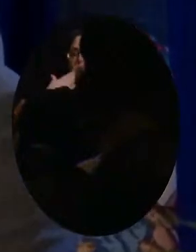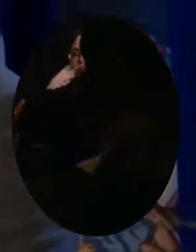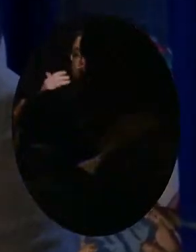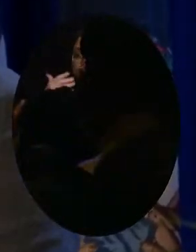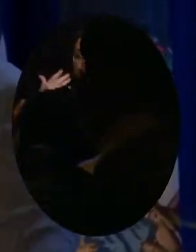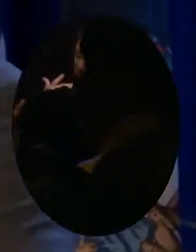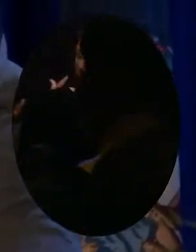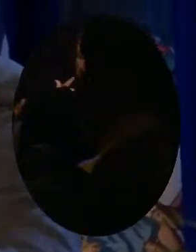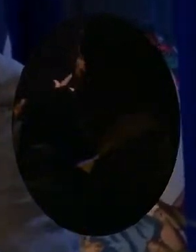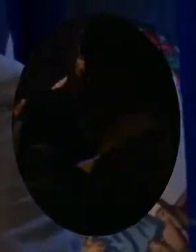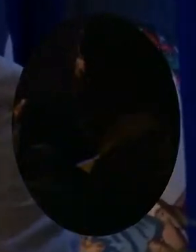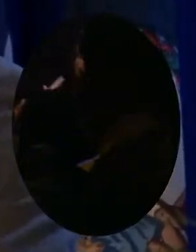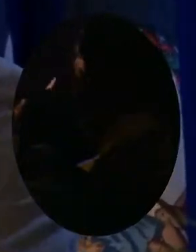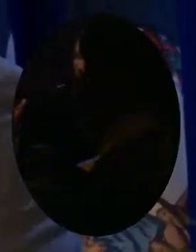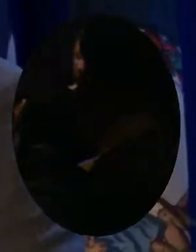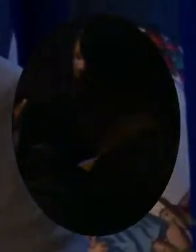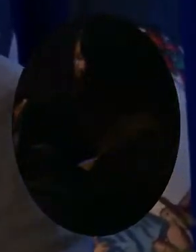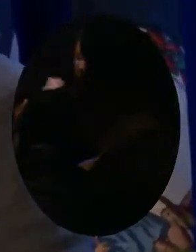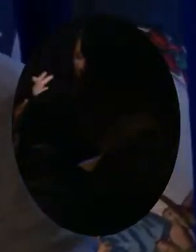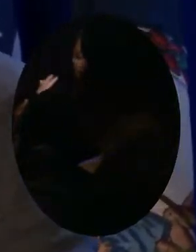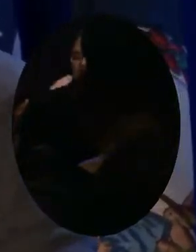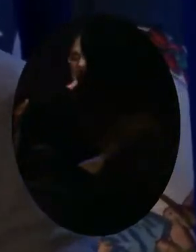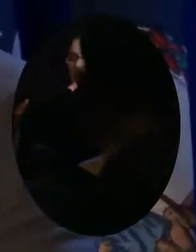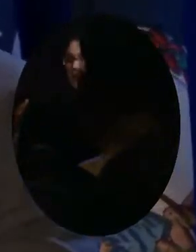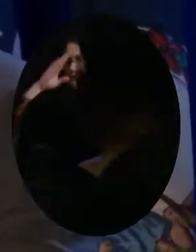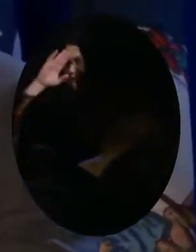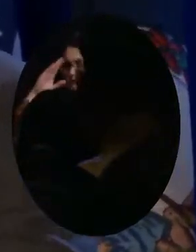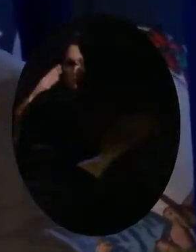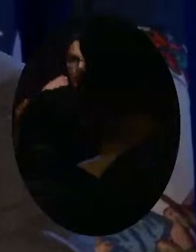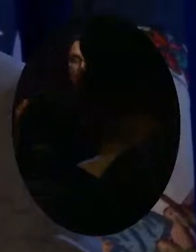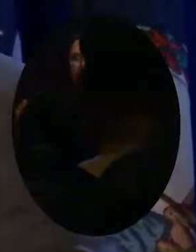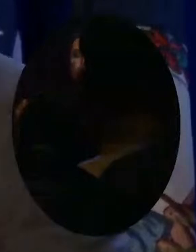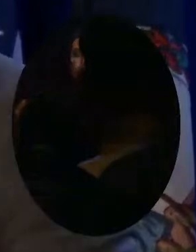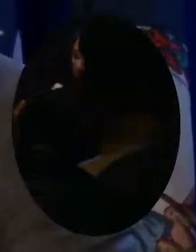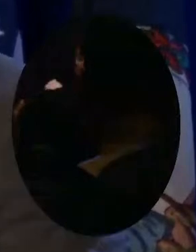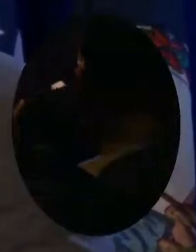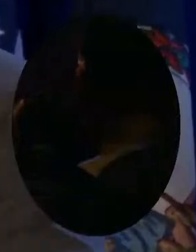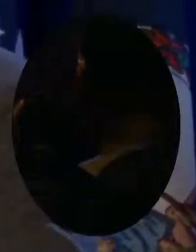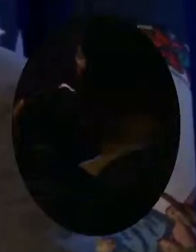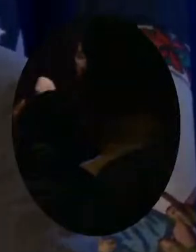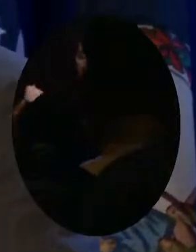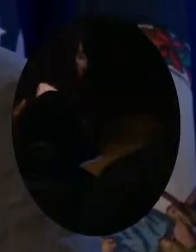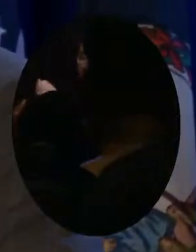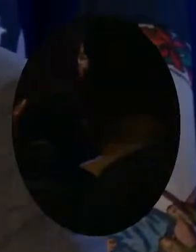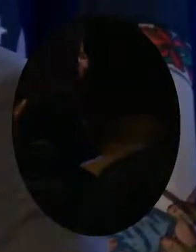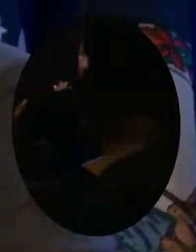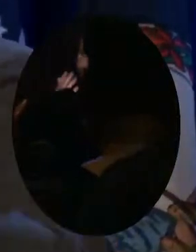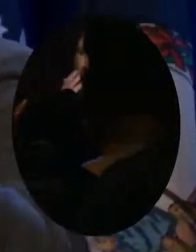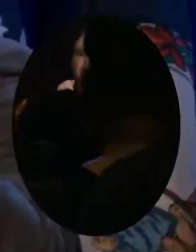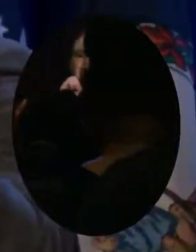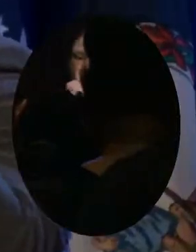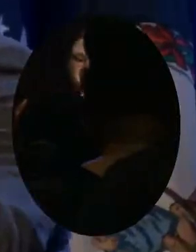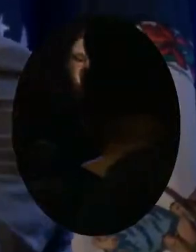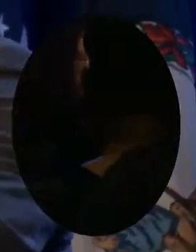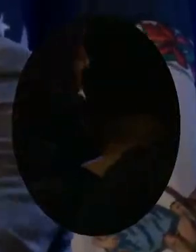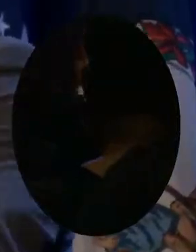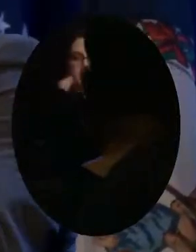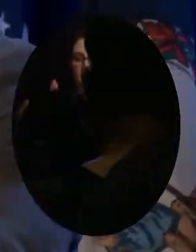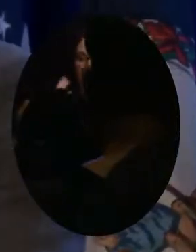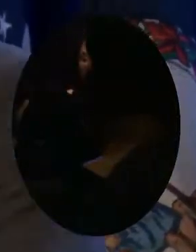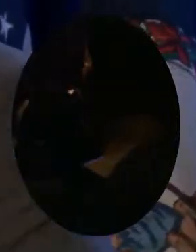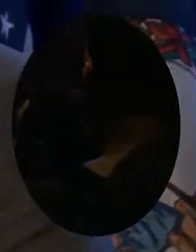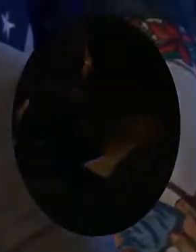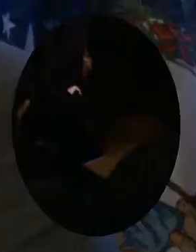spaces like these where the sons and daughters of slaveholders and the sons and daughters of slaves,